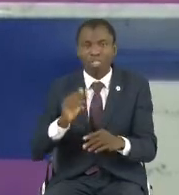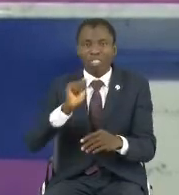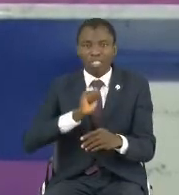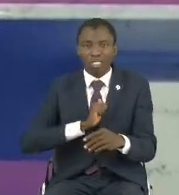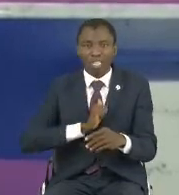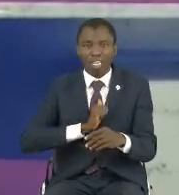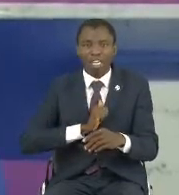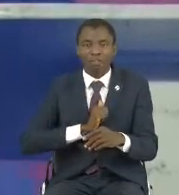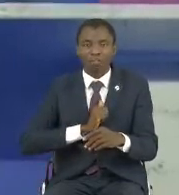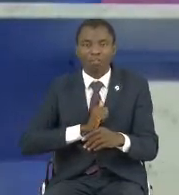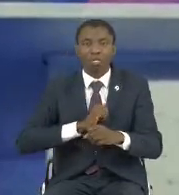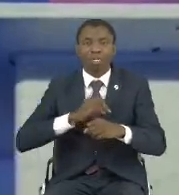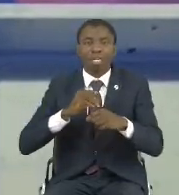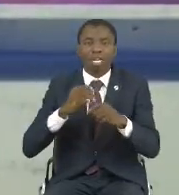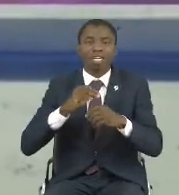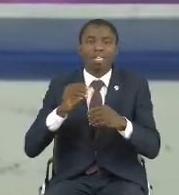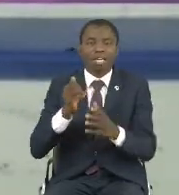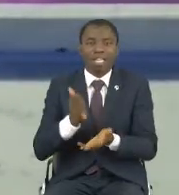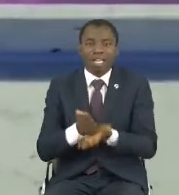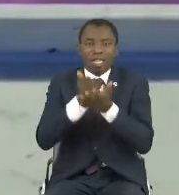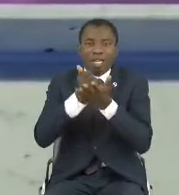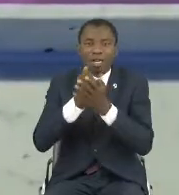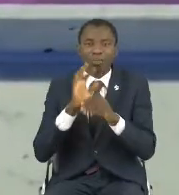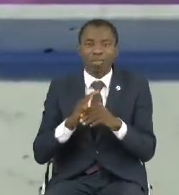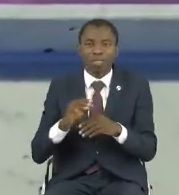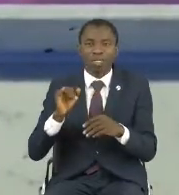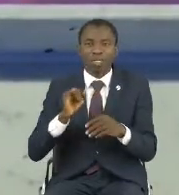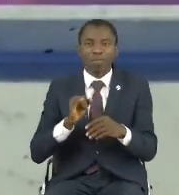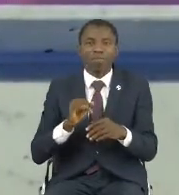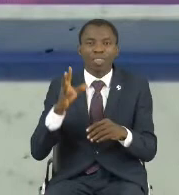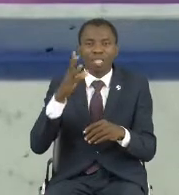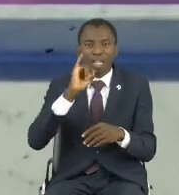self-preservation. I don't need help. I want to have